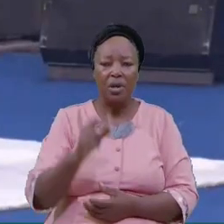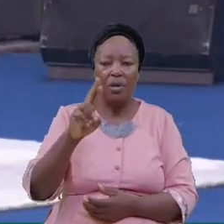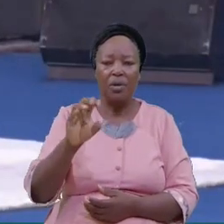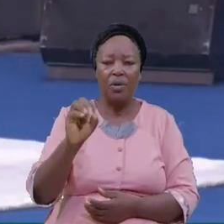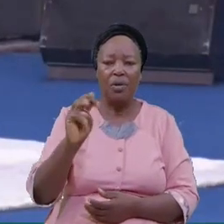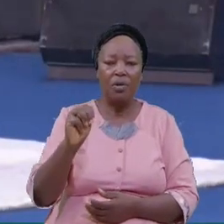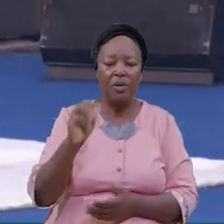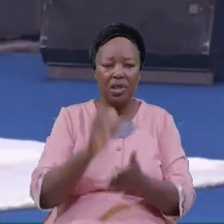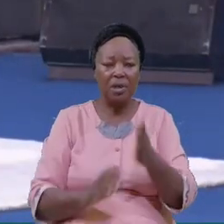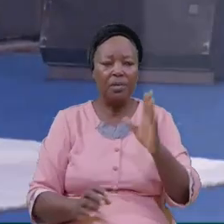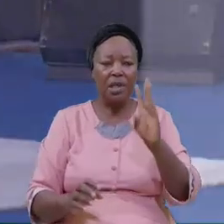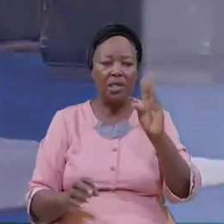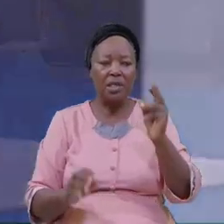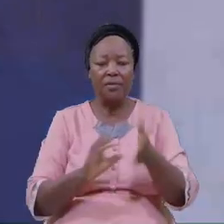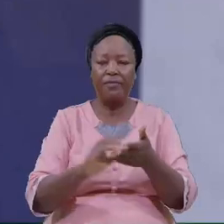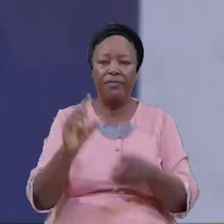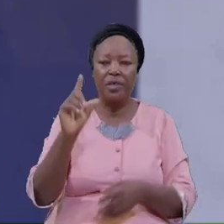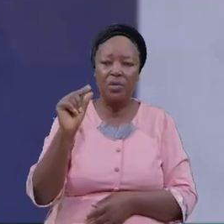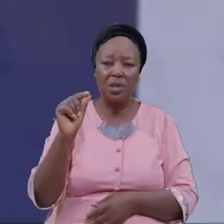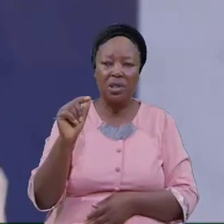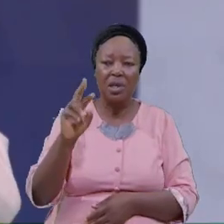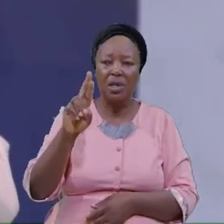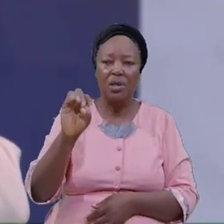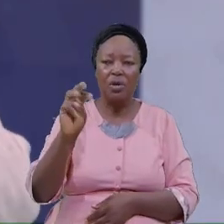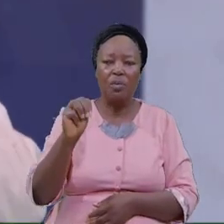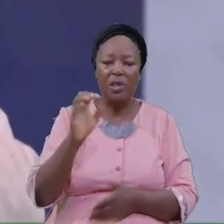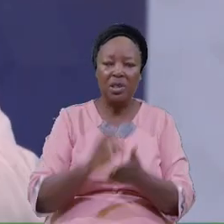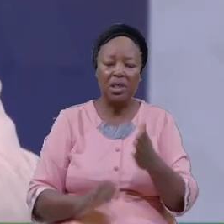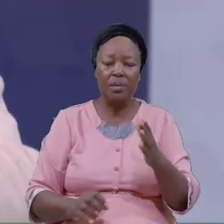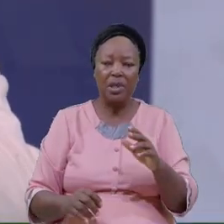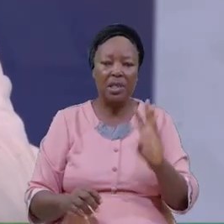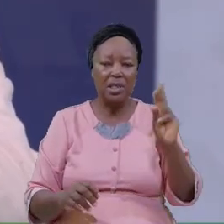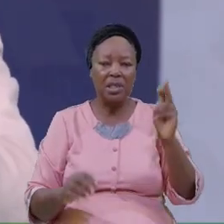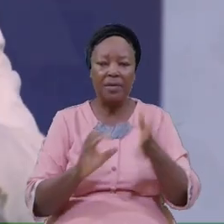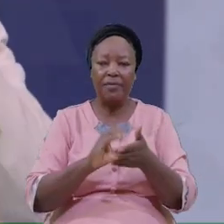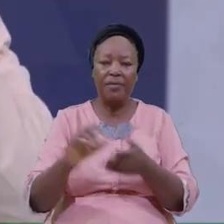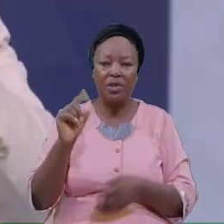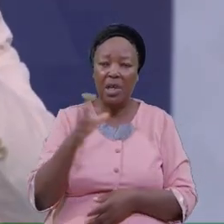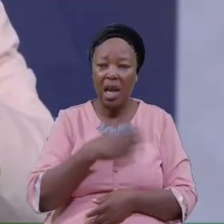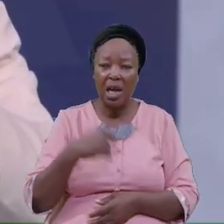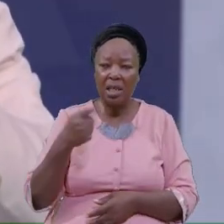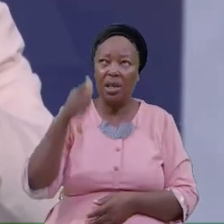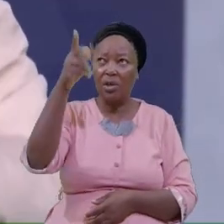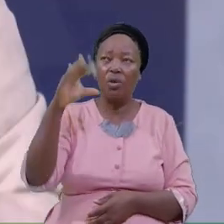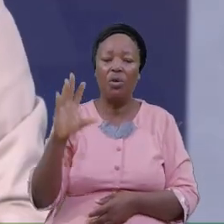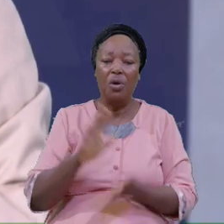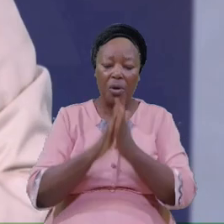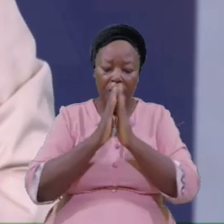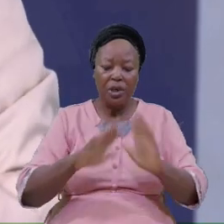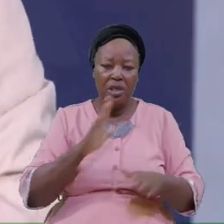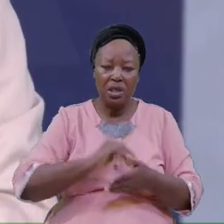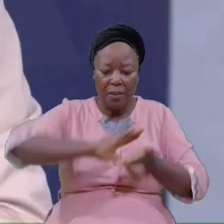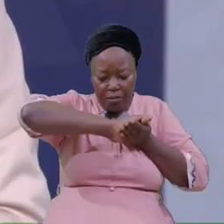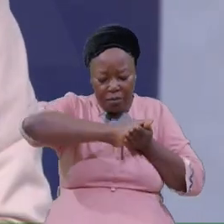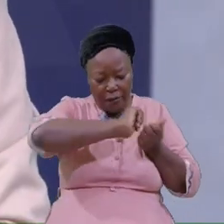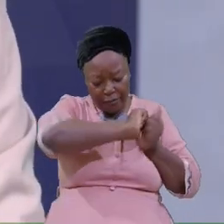20. In Romans chapter 16, verse 20, and the God of peace shall bruise Satan under